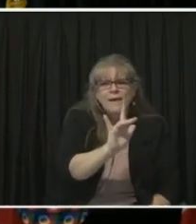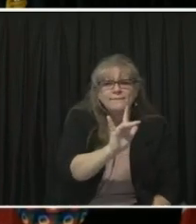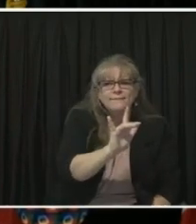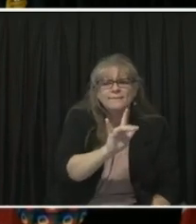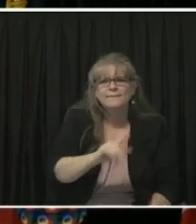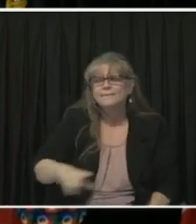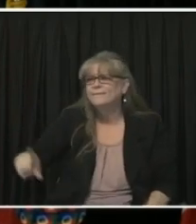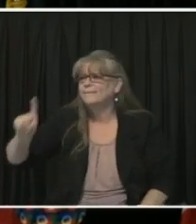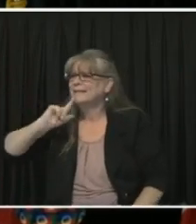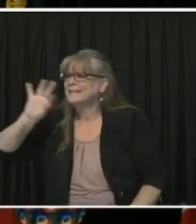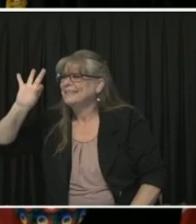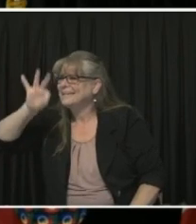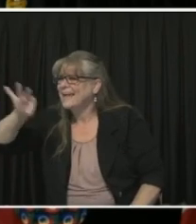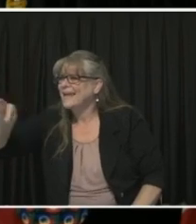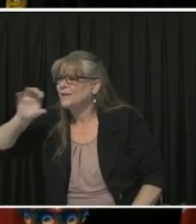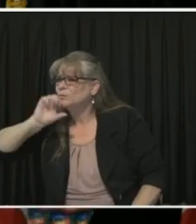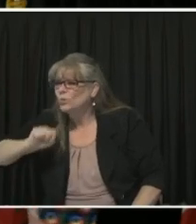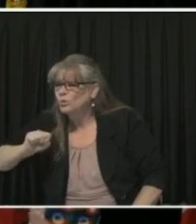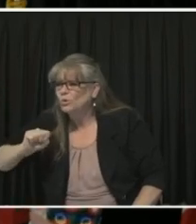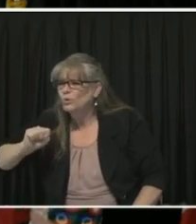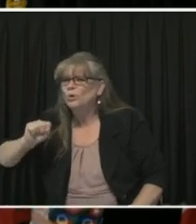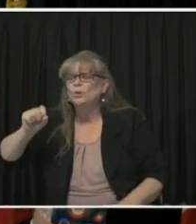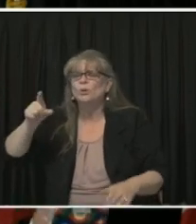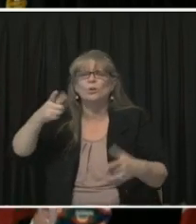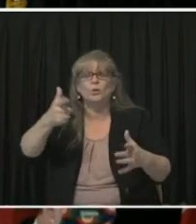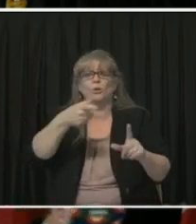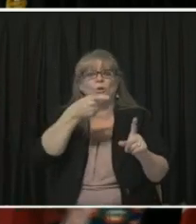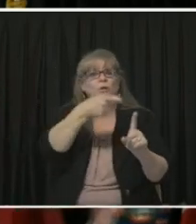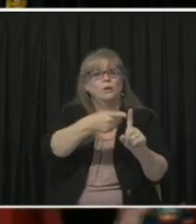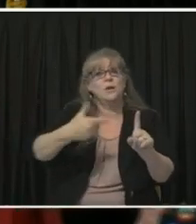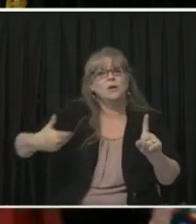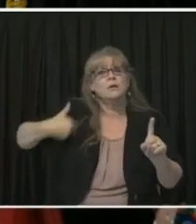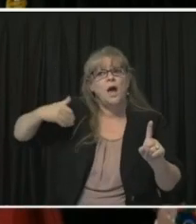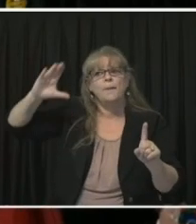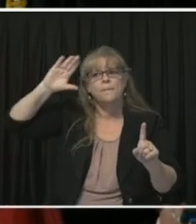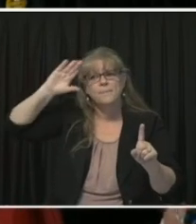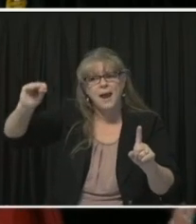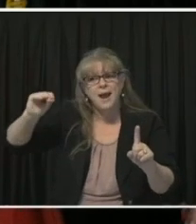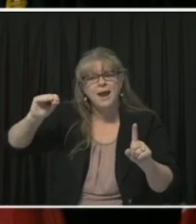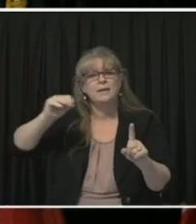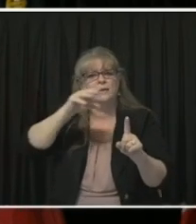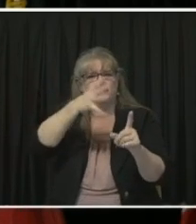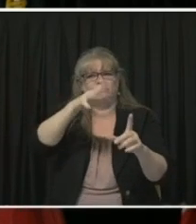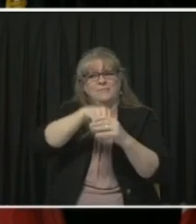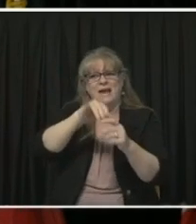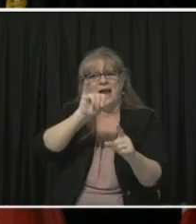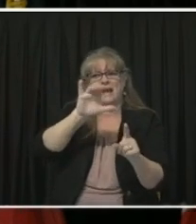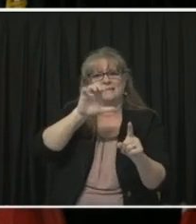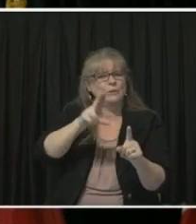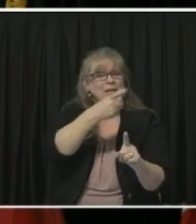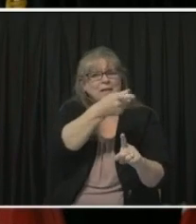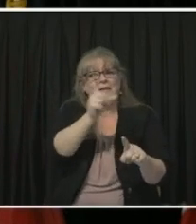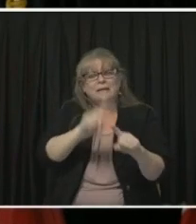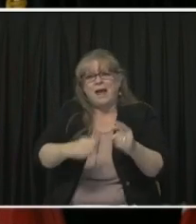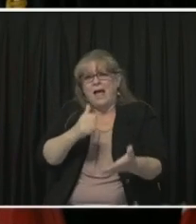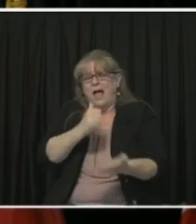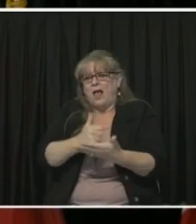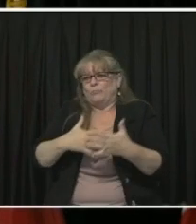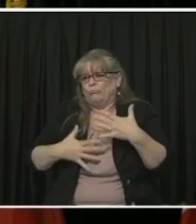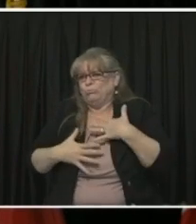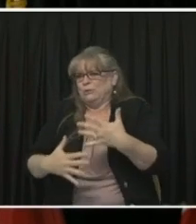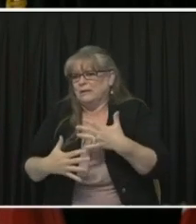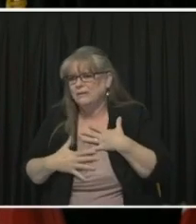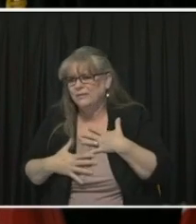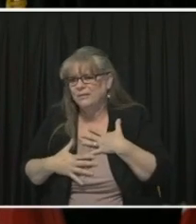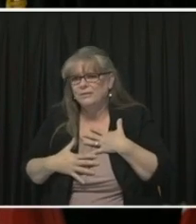male in the intensive care unit, struggling to breathe. Pregnant women, fathers of young children, and entire